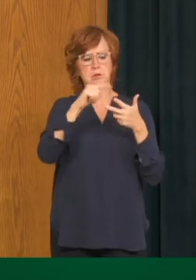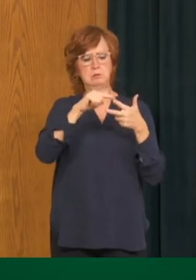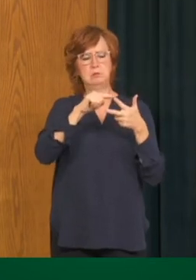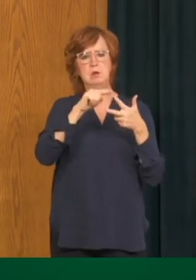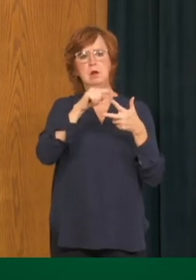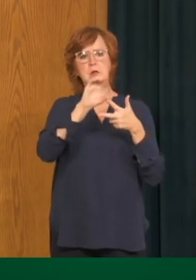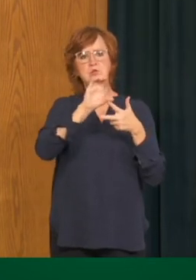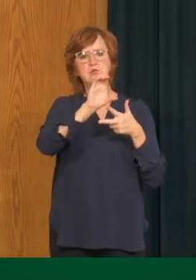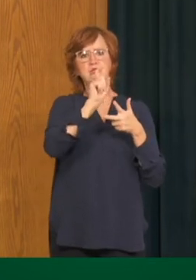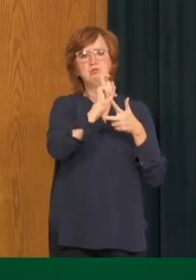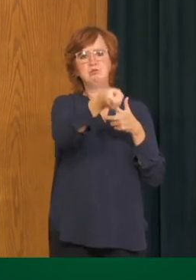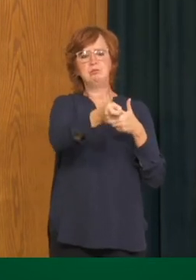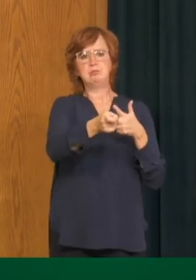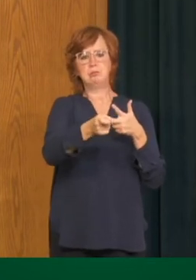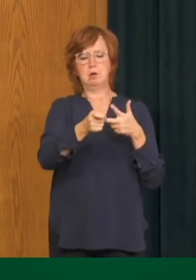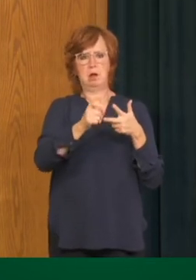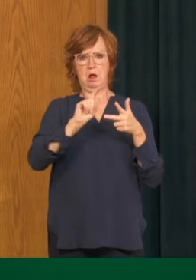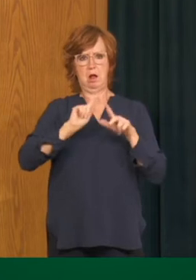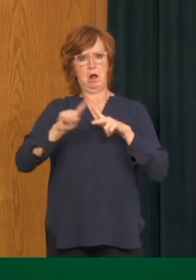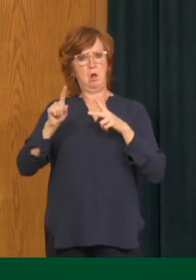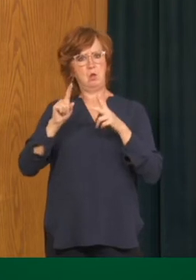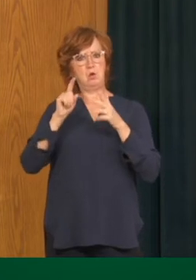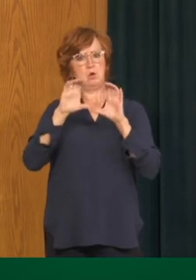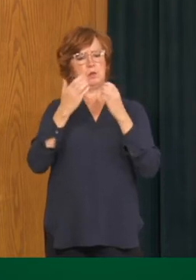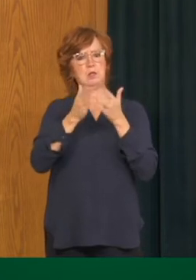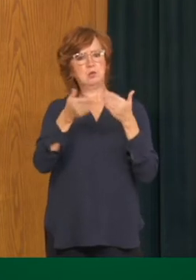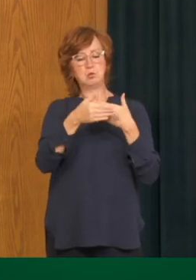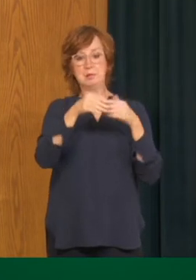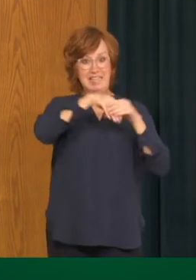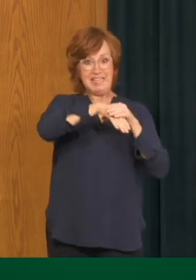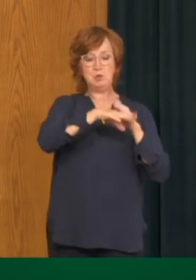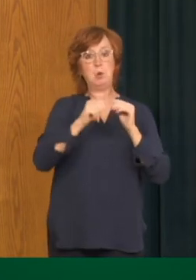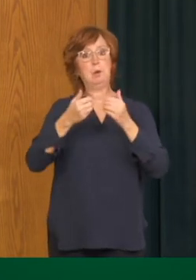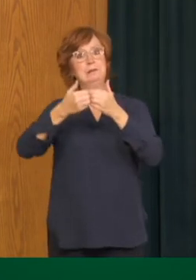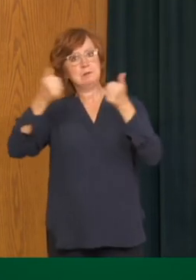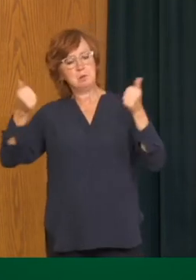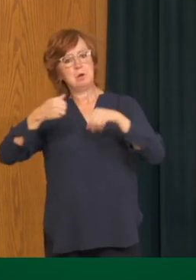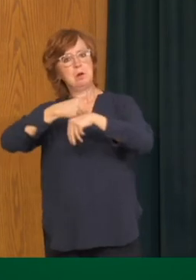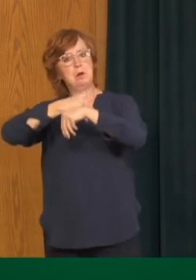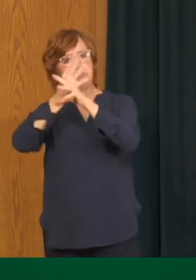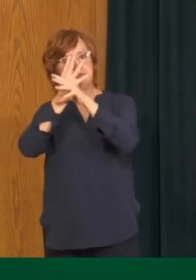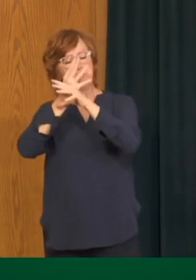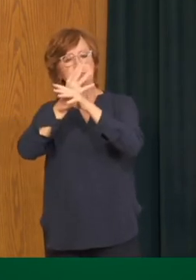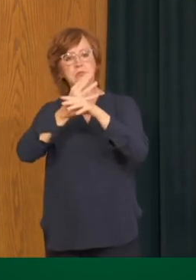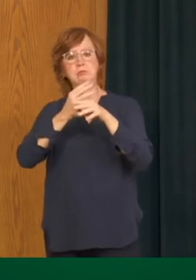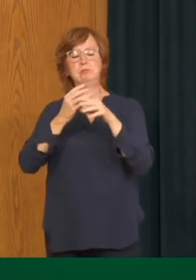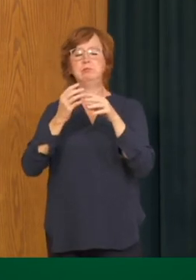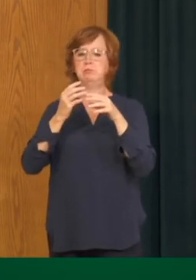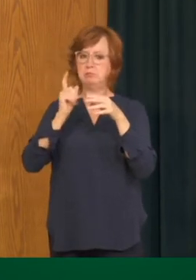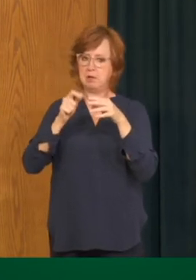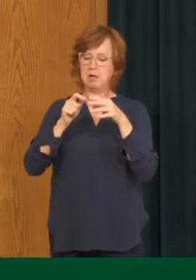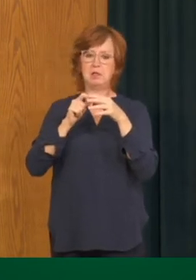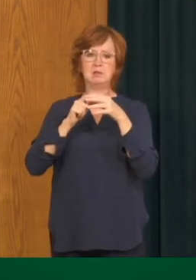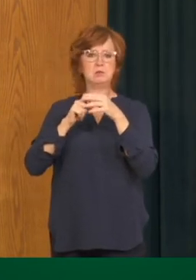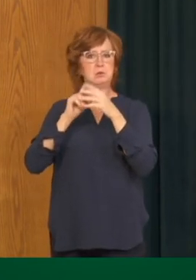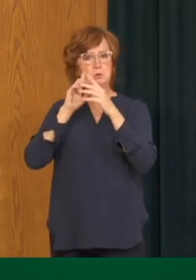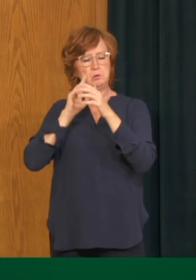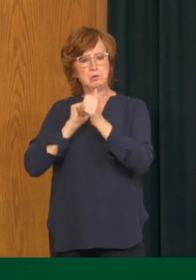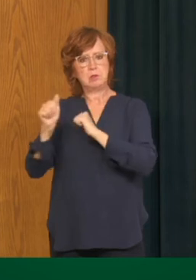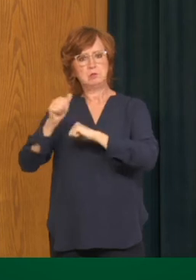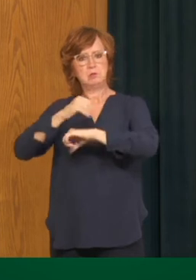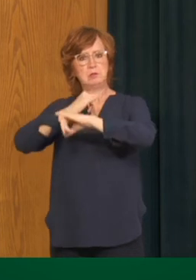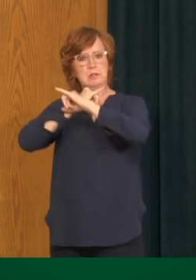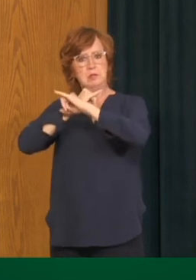be provided for non-classroom options like distance learning to help ensure that our immunocompromised and medically fragile students